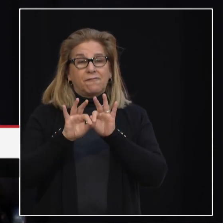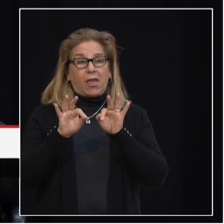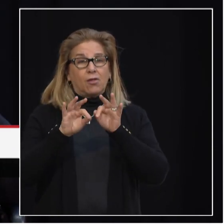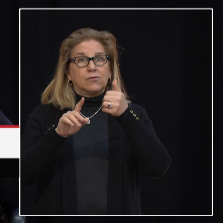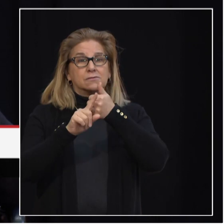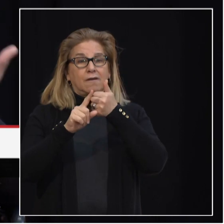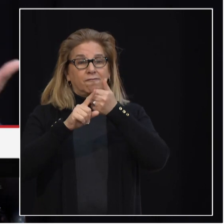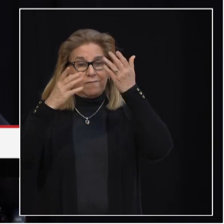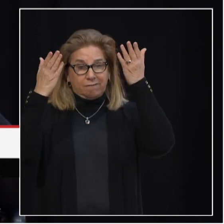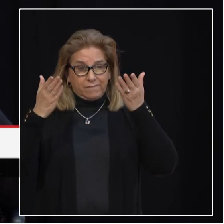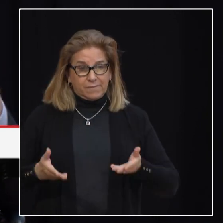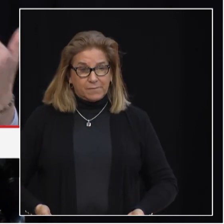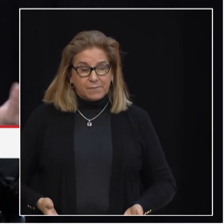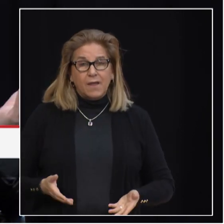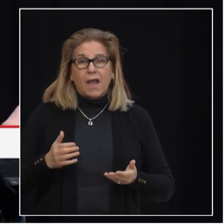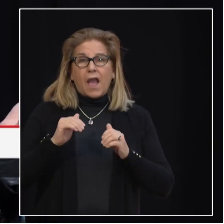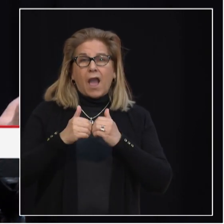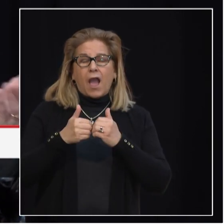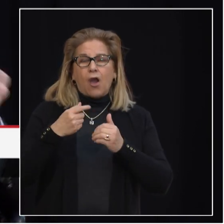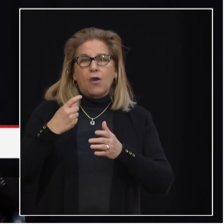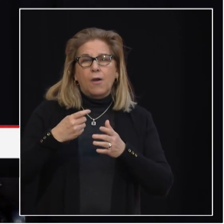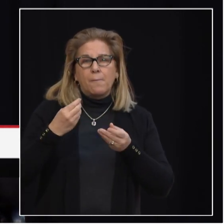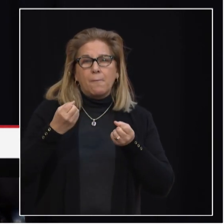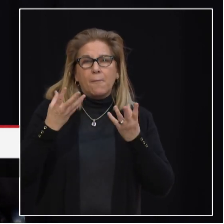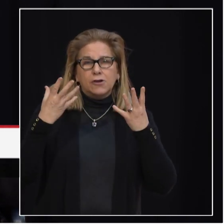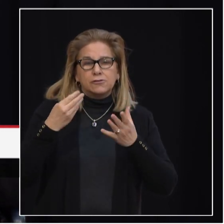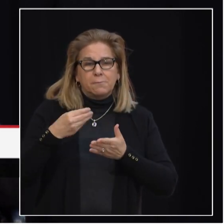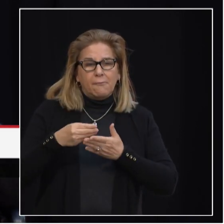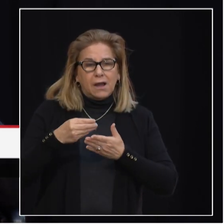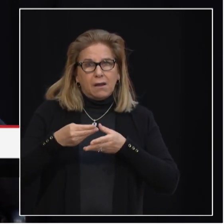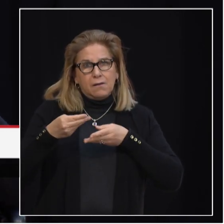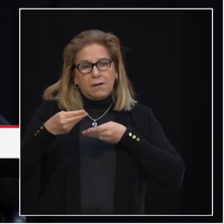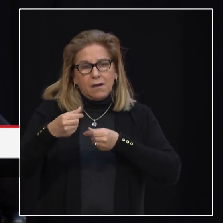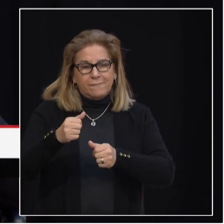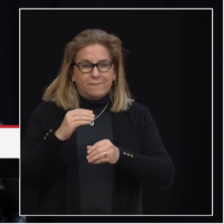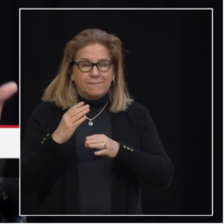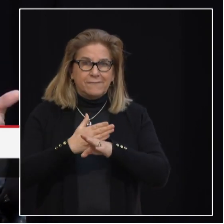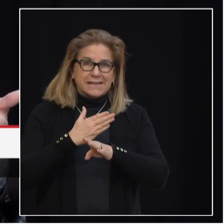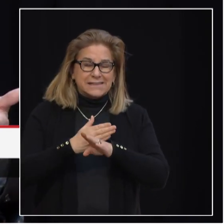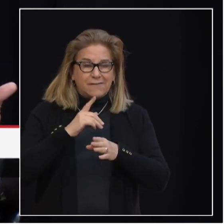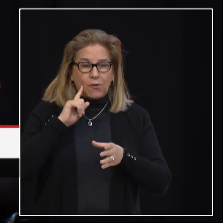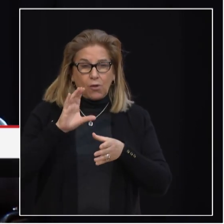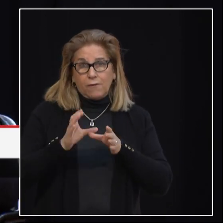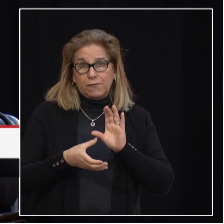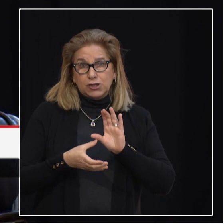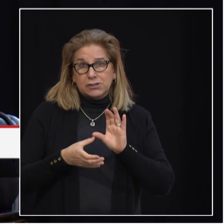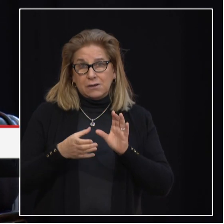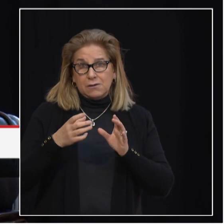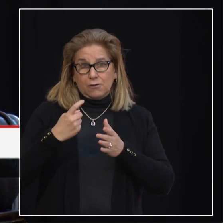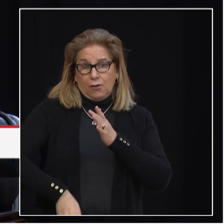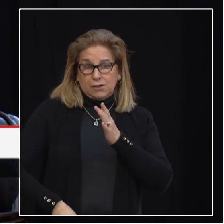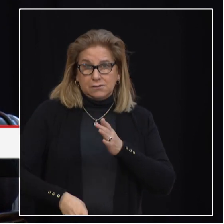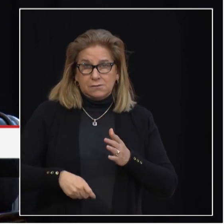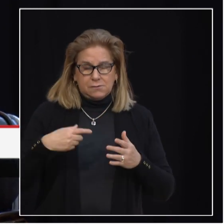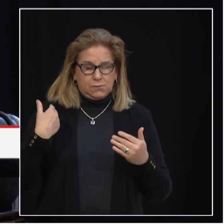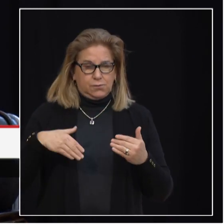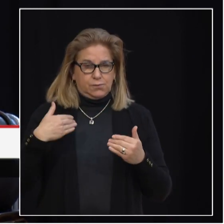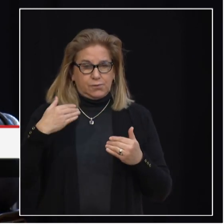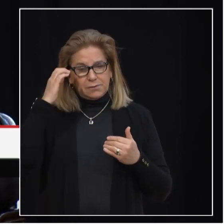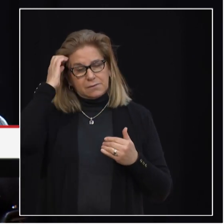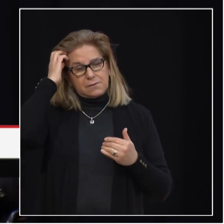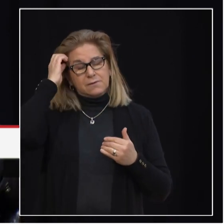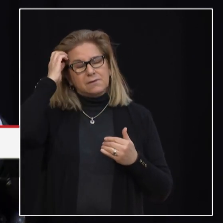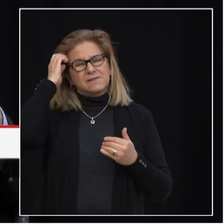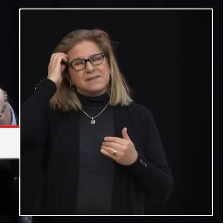proposition start to become attractive. Now that whole process has been really derailed a